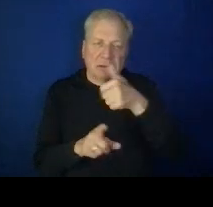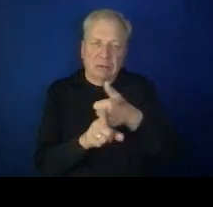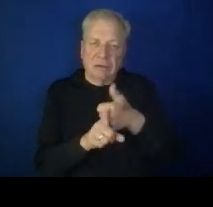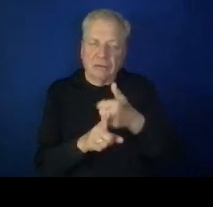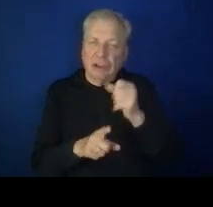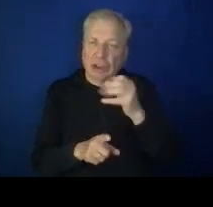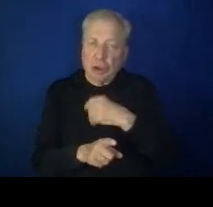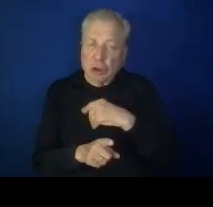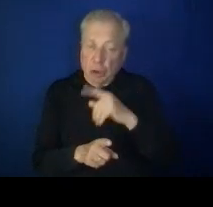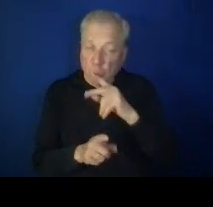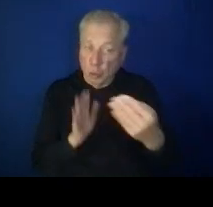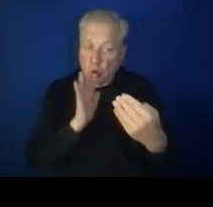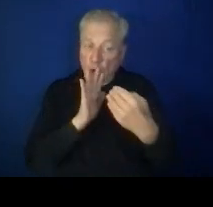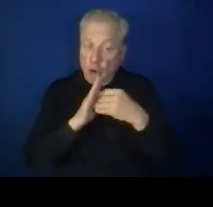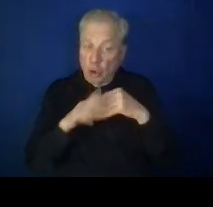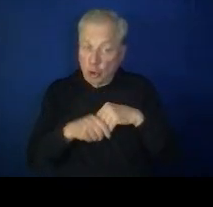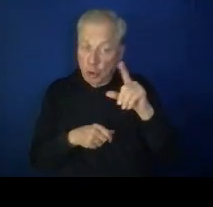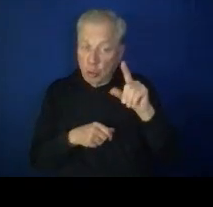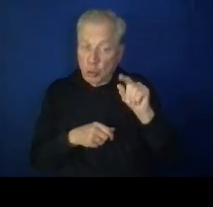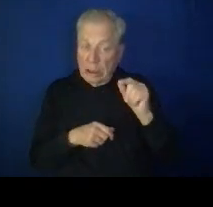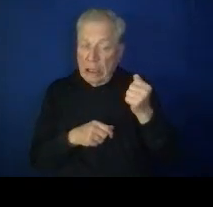in 2018